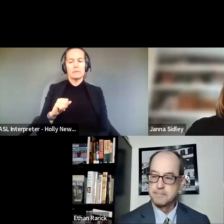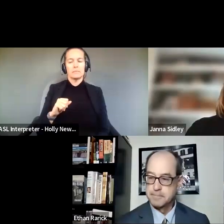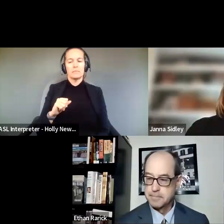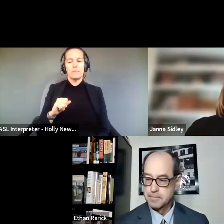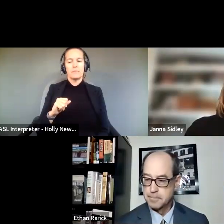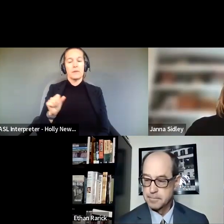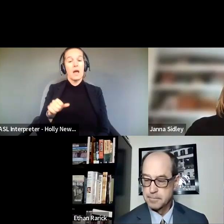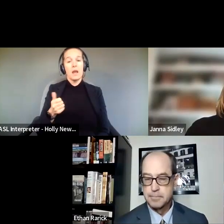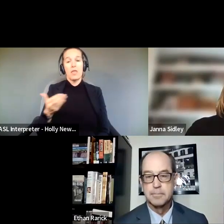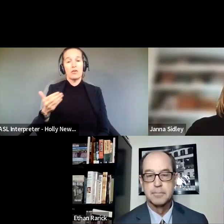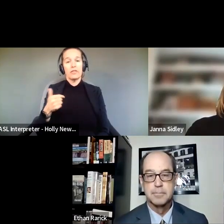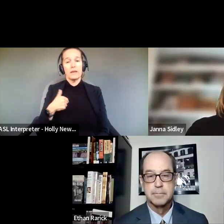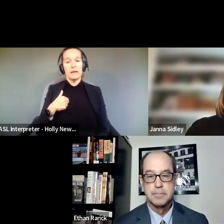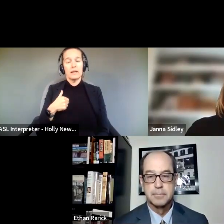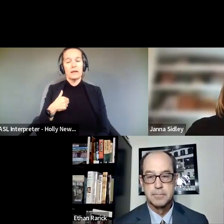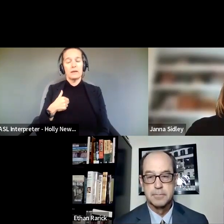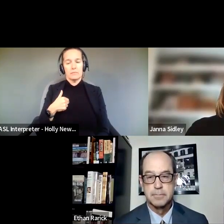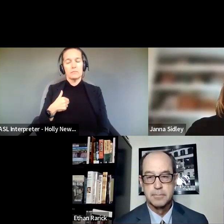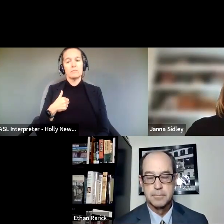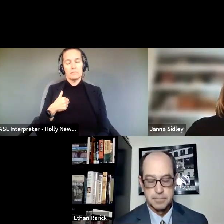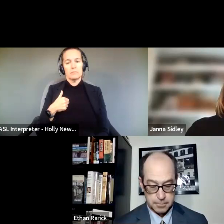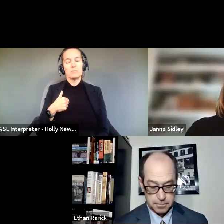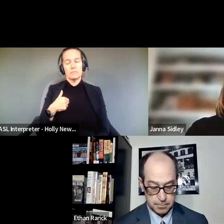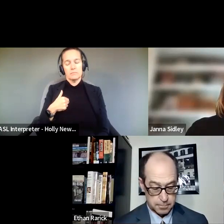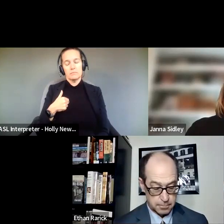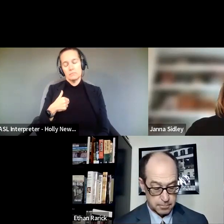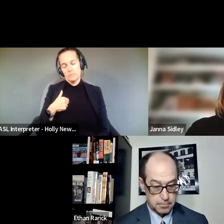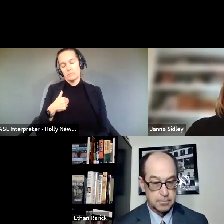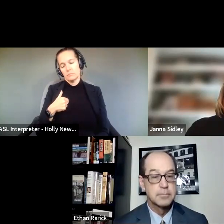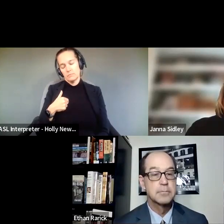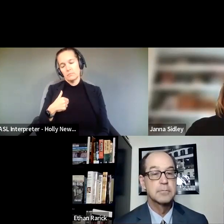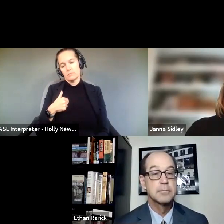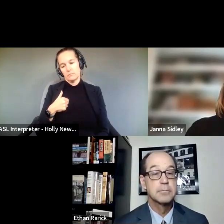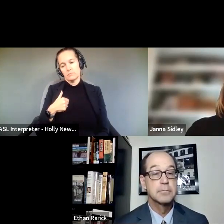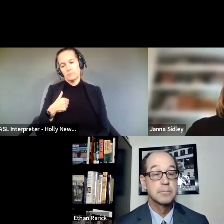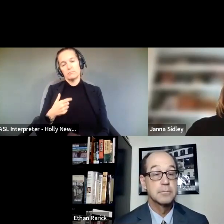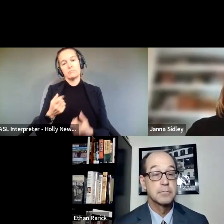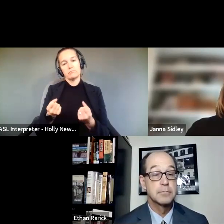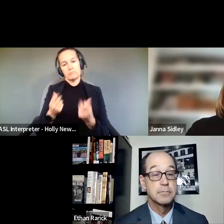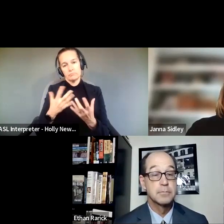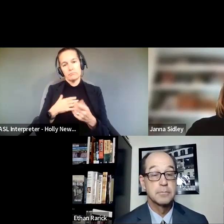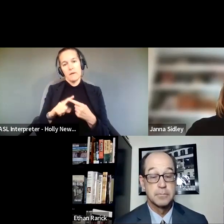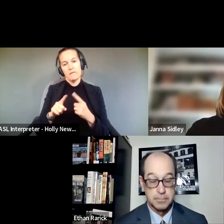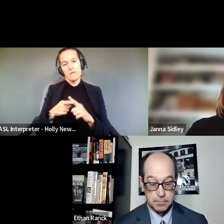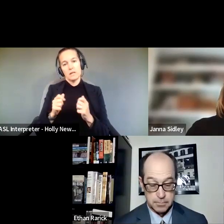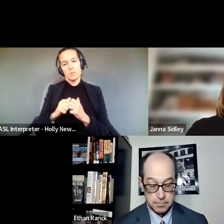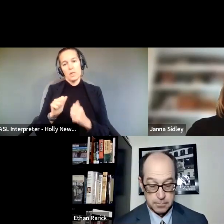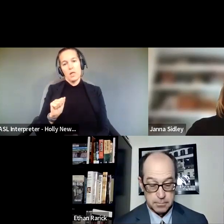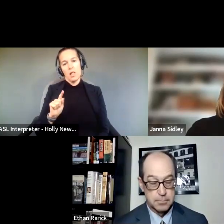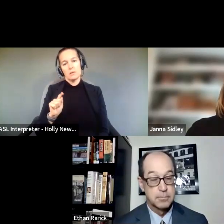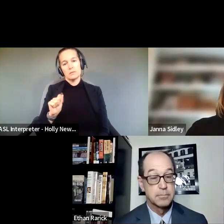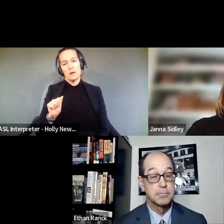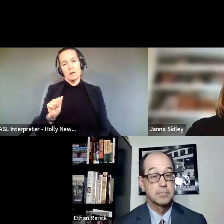And another thing I find is a lot of my friends that are with Alta are